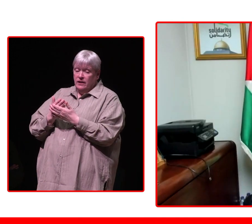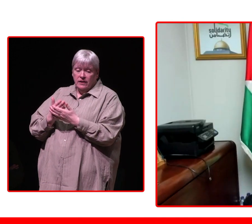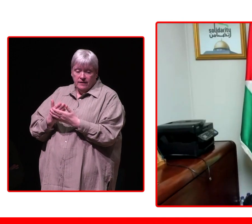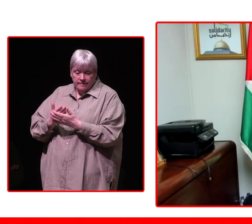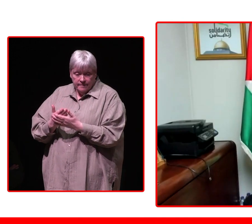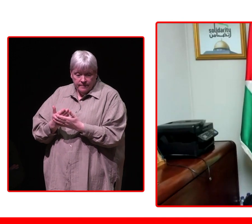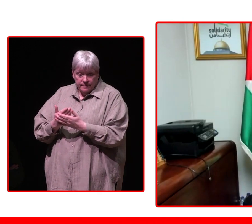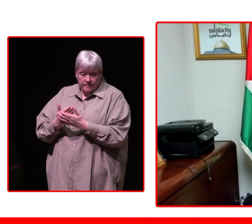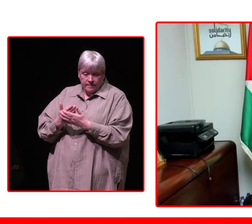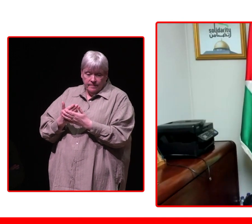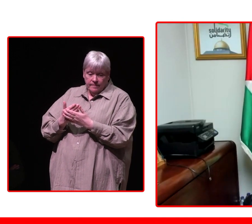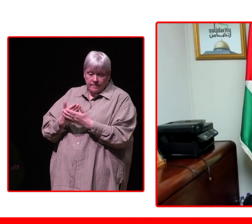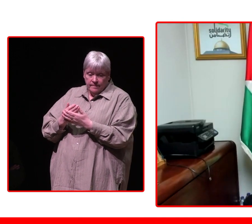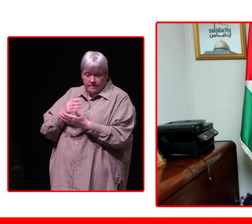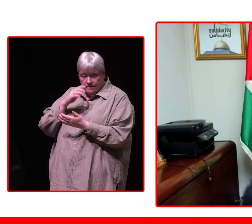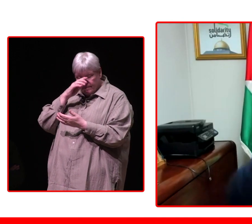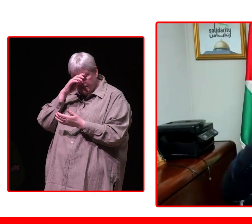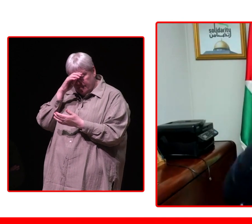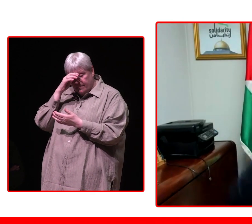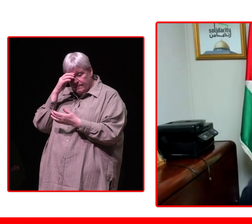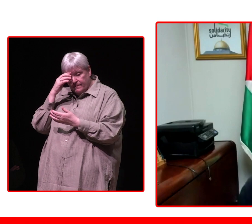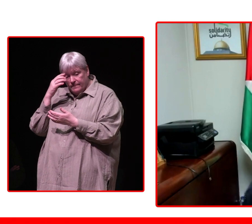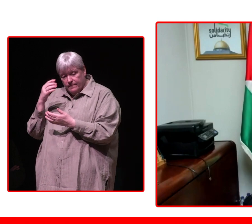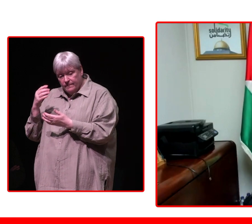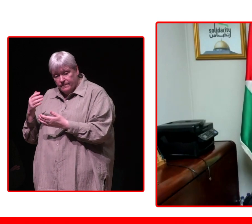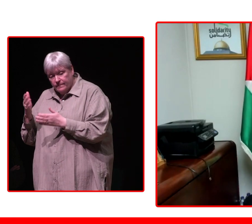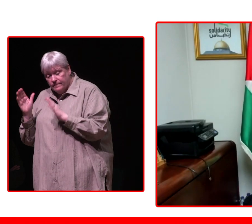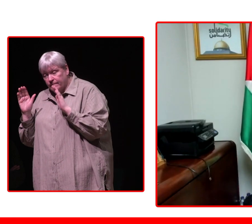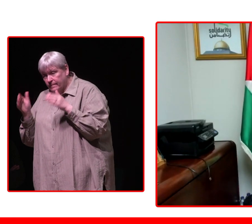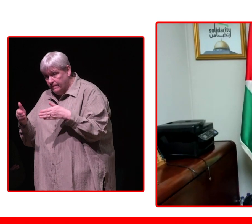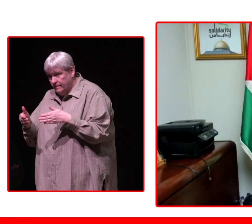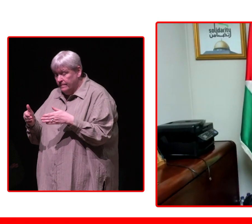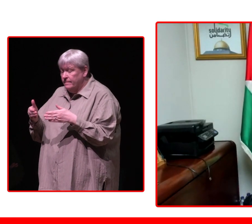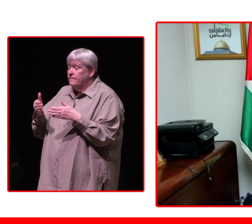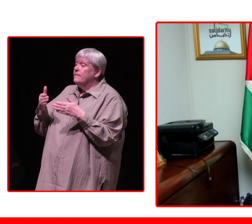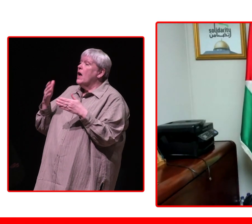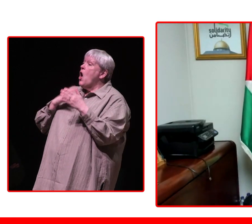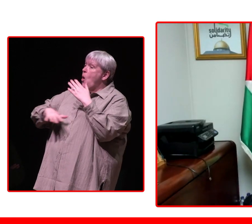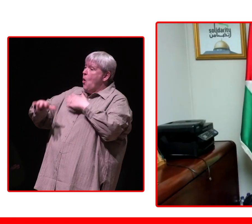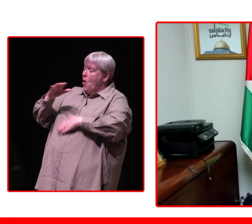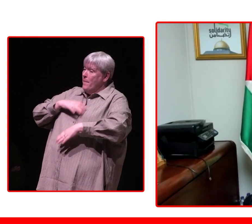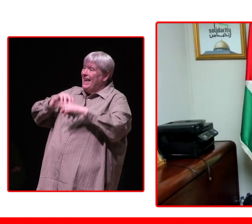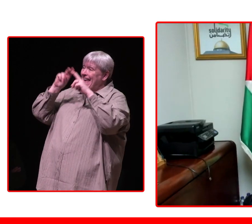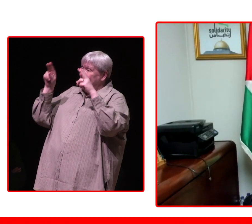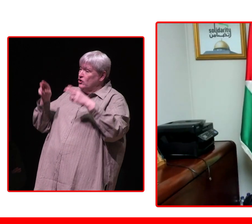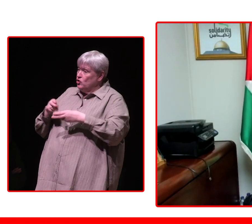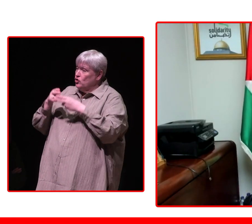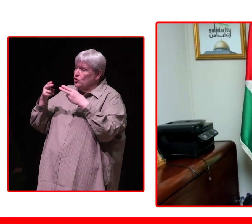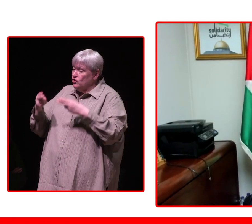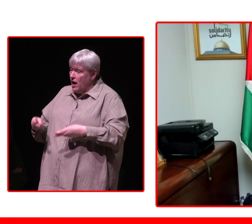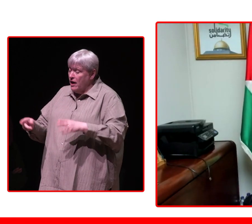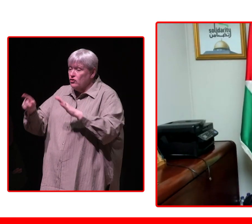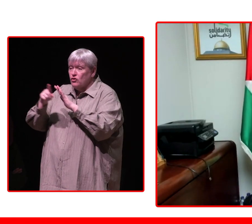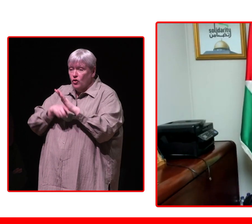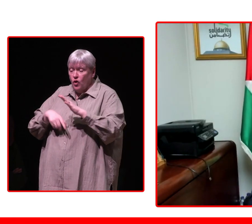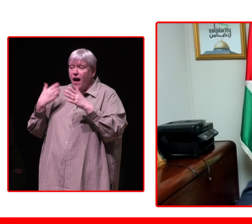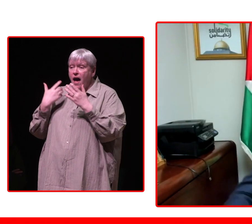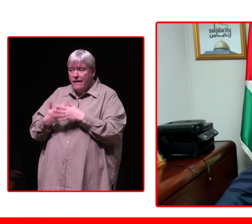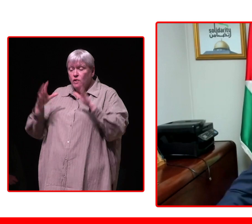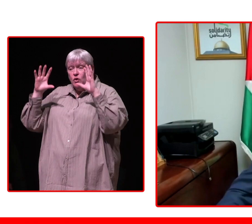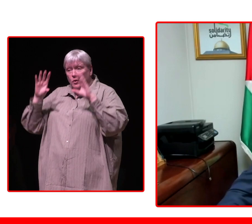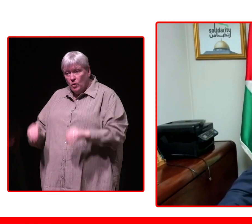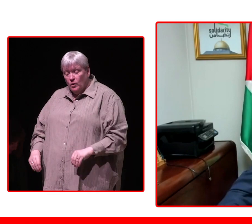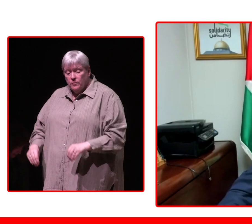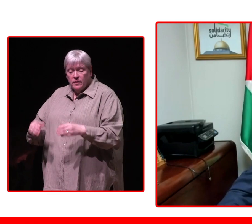a determined effort to compel adherence to international law with sanctions and arms embargo. Israel